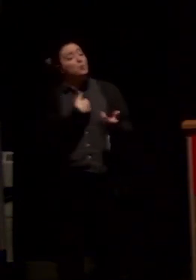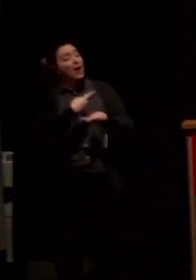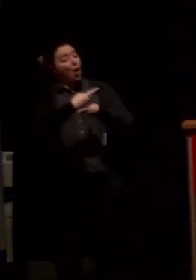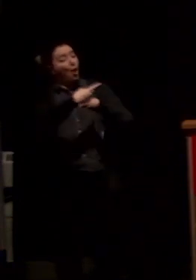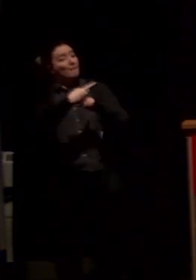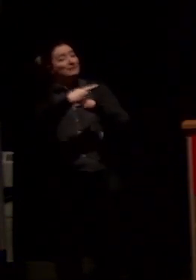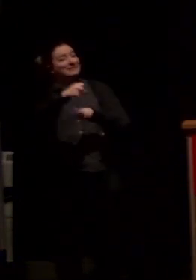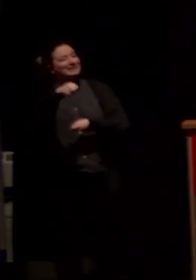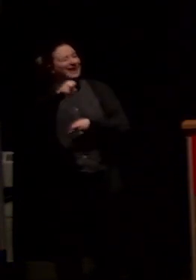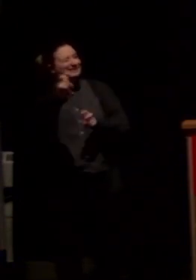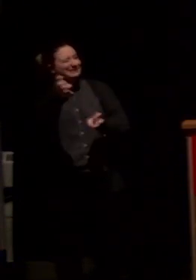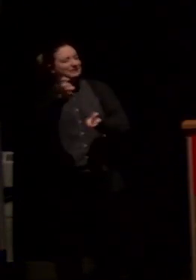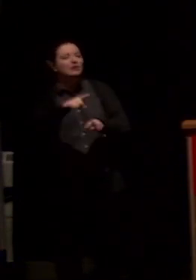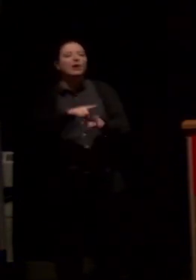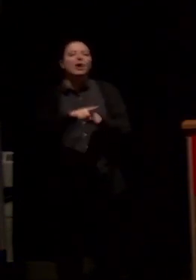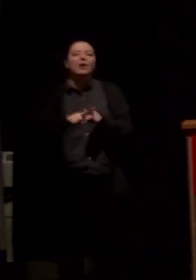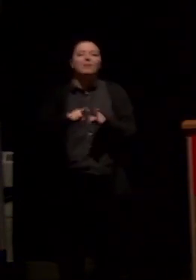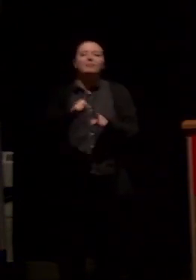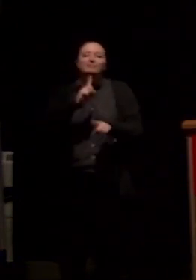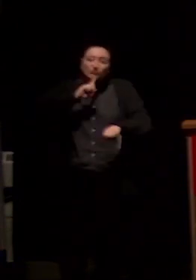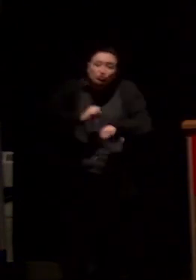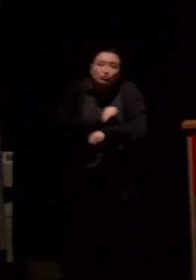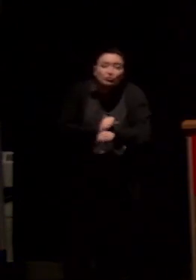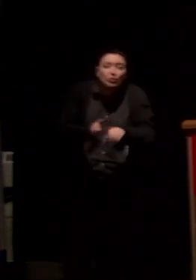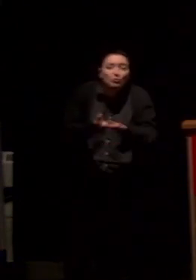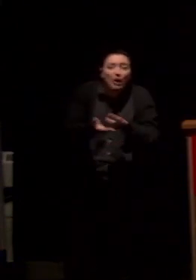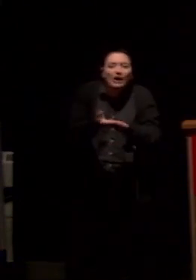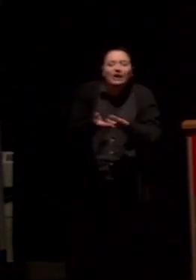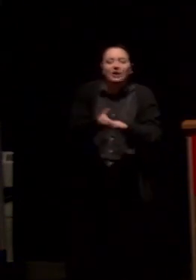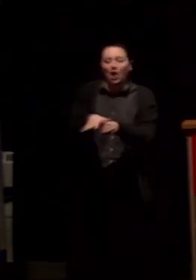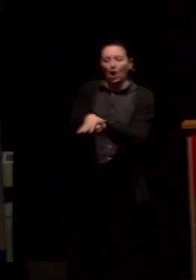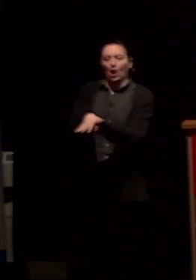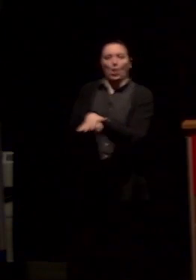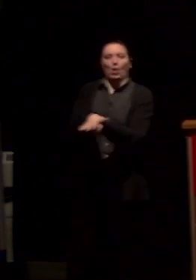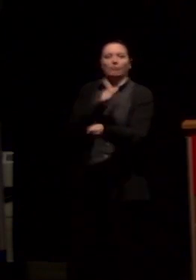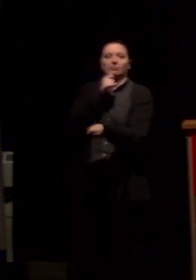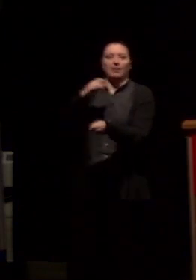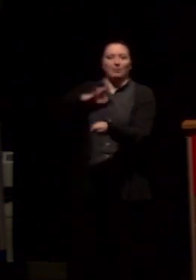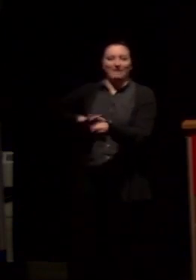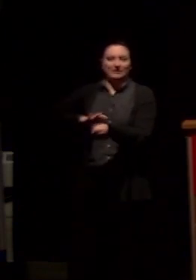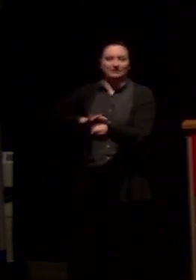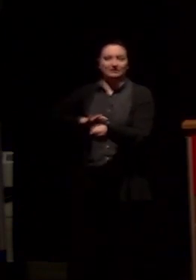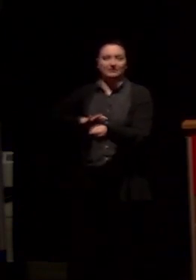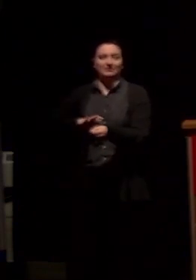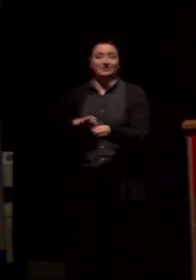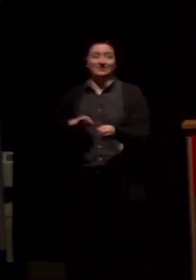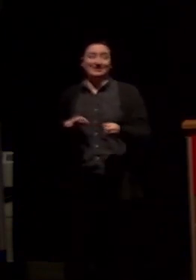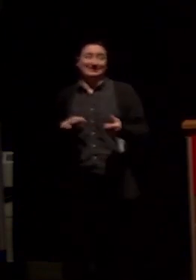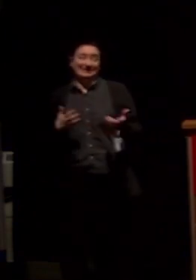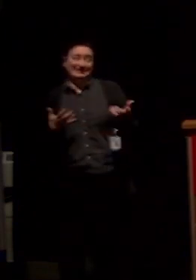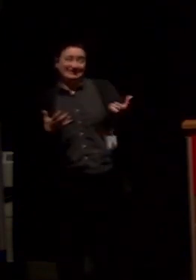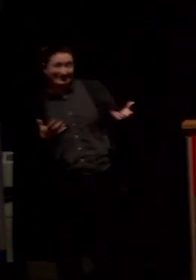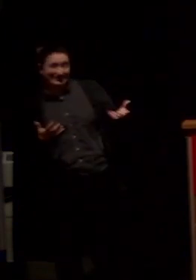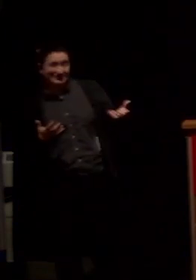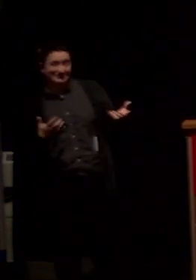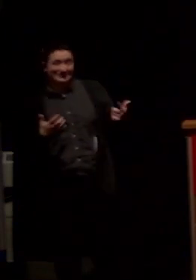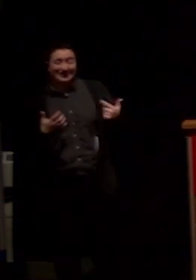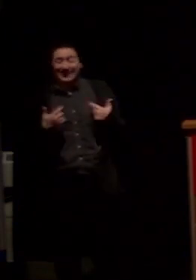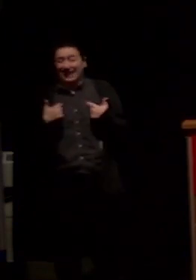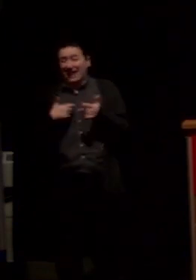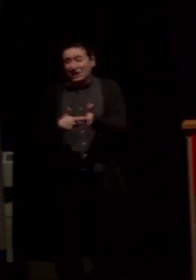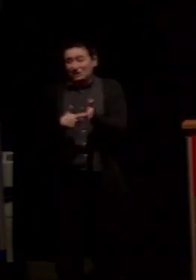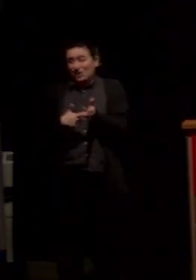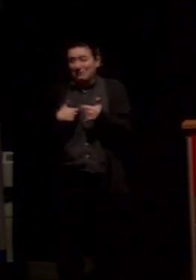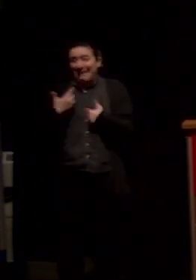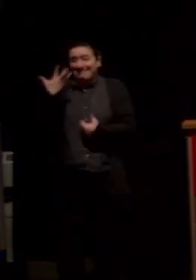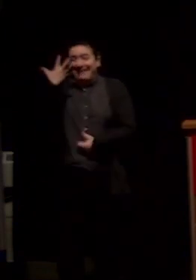run by local nonprofits in the community. So as someone who tried to do systems change, it took 5 years to make even small changes.